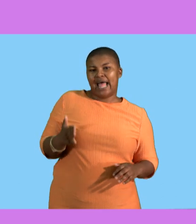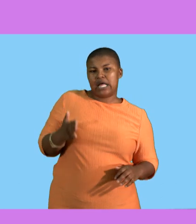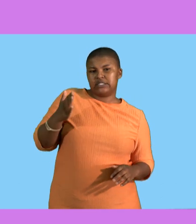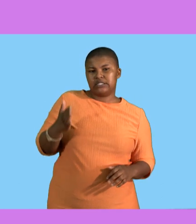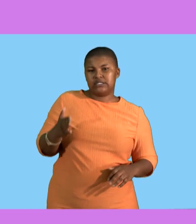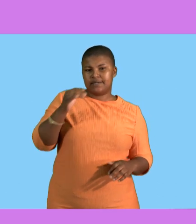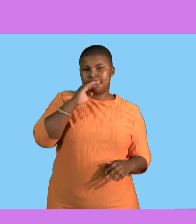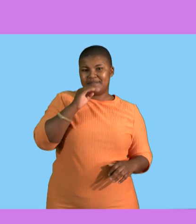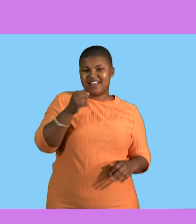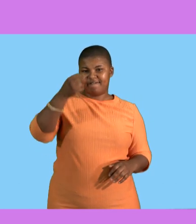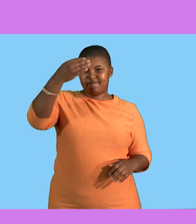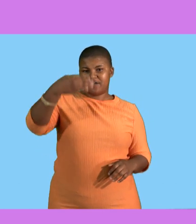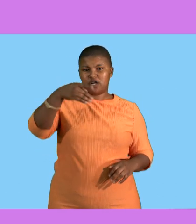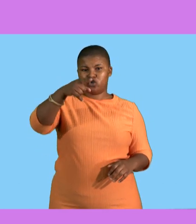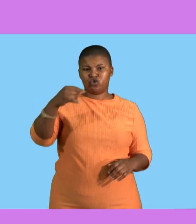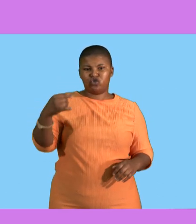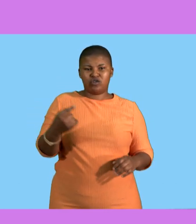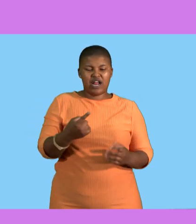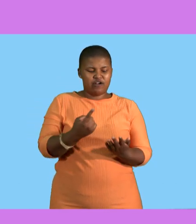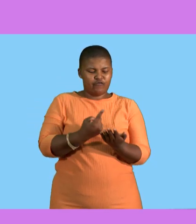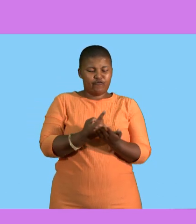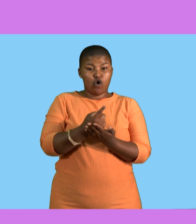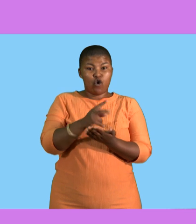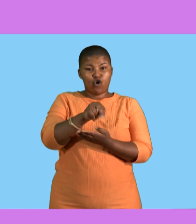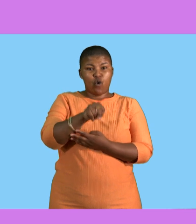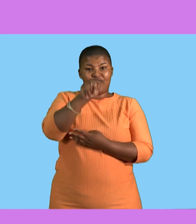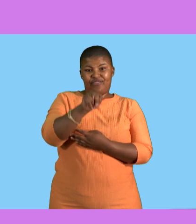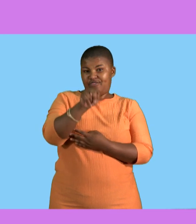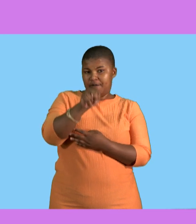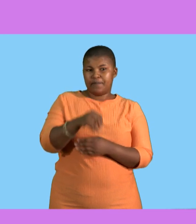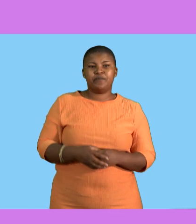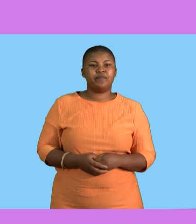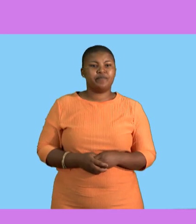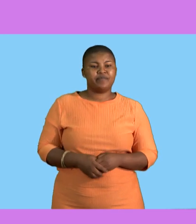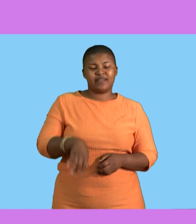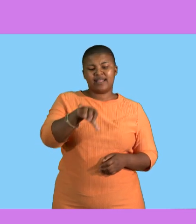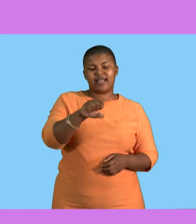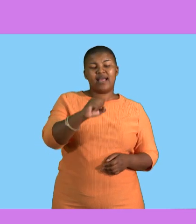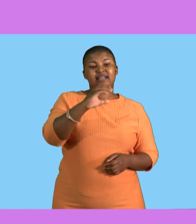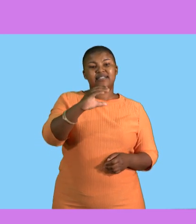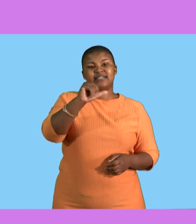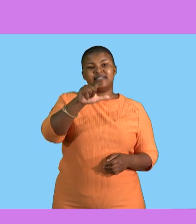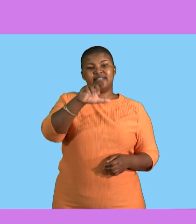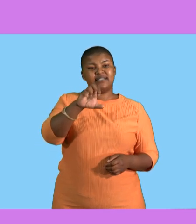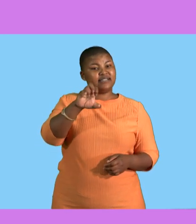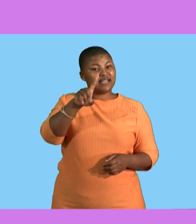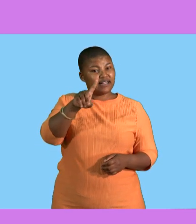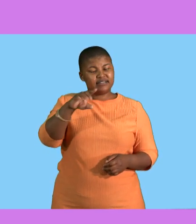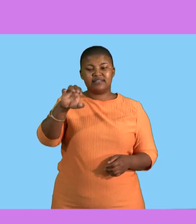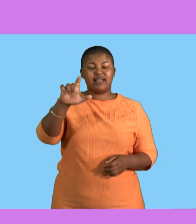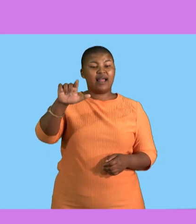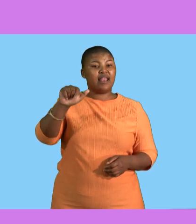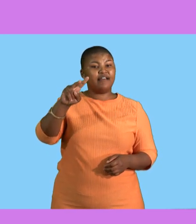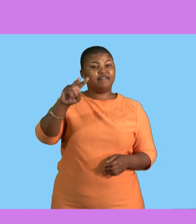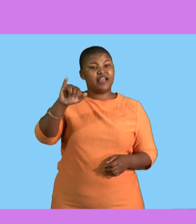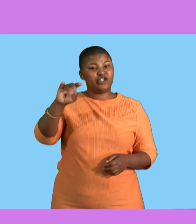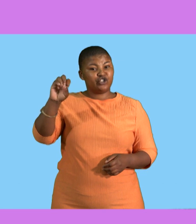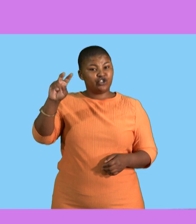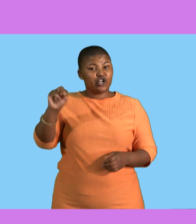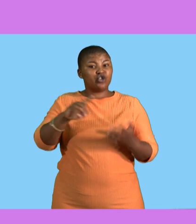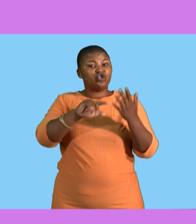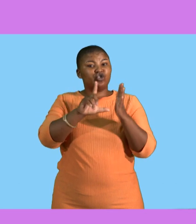are facing the compass direction north. And then scaled elevation, it shows you the design